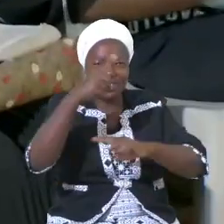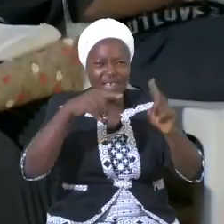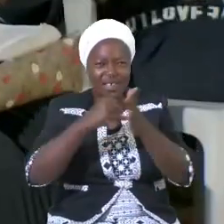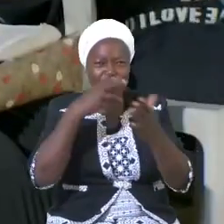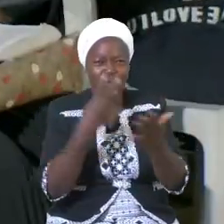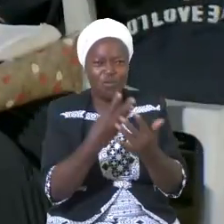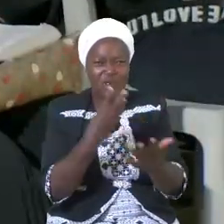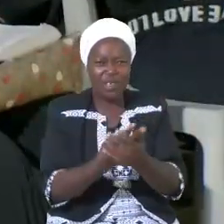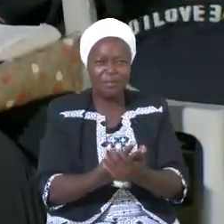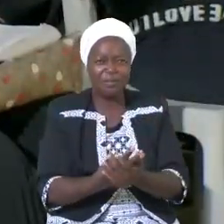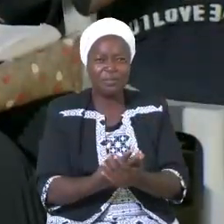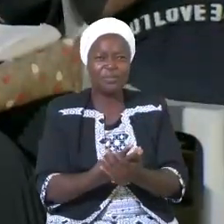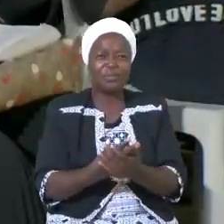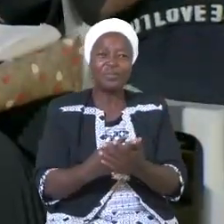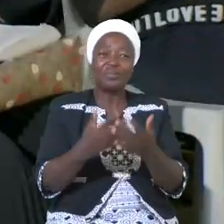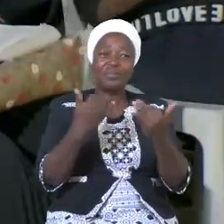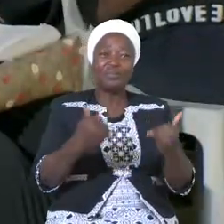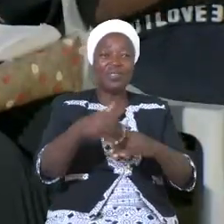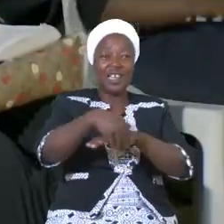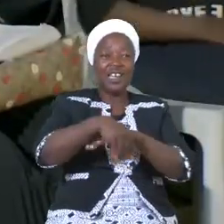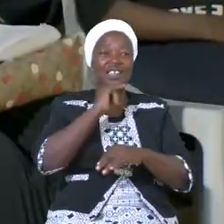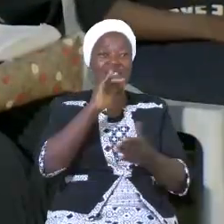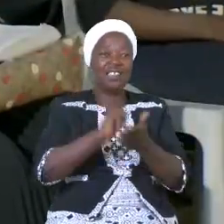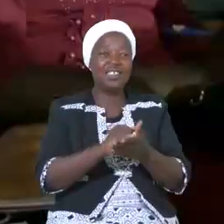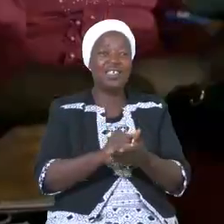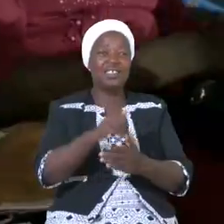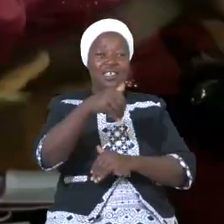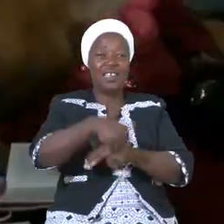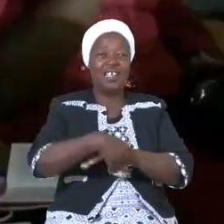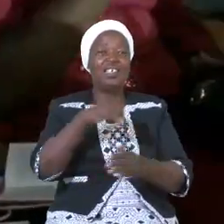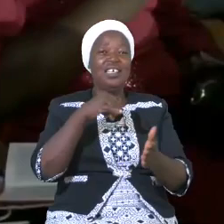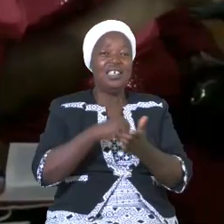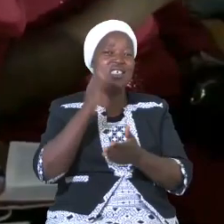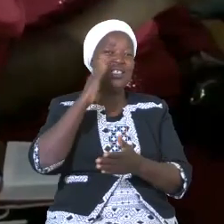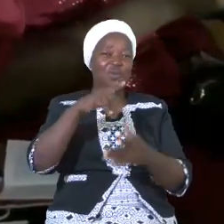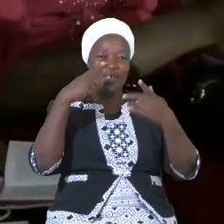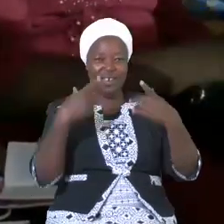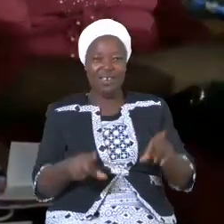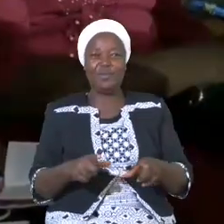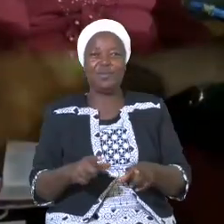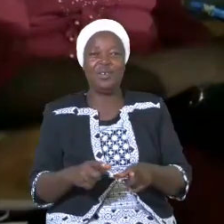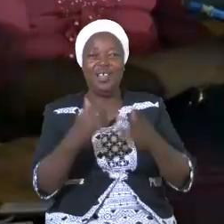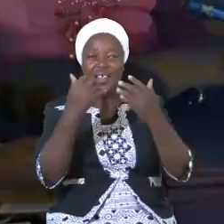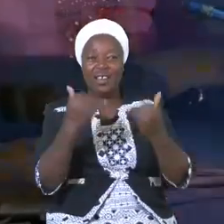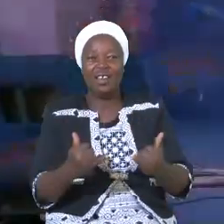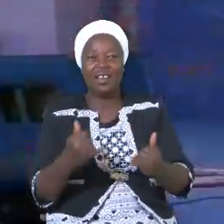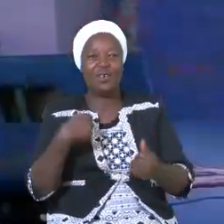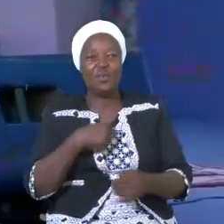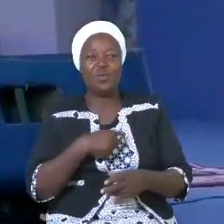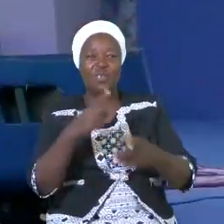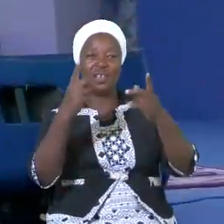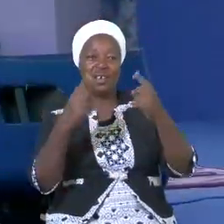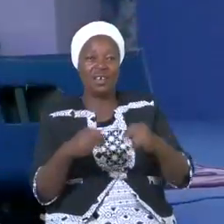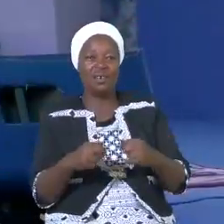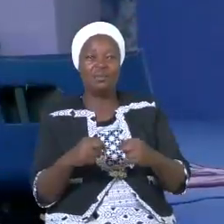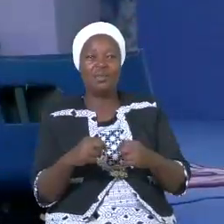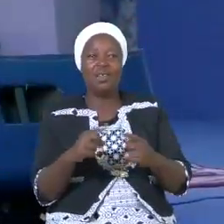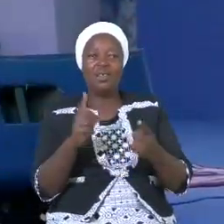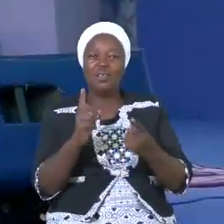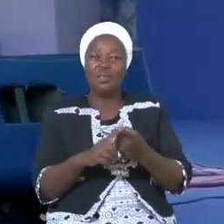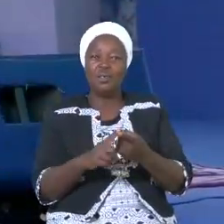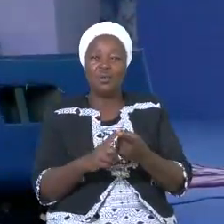tonight is that night it will happen now we come to